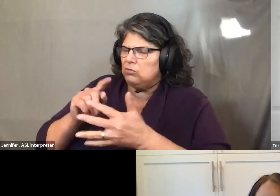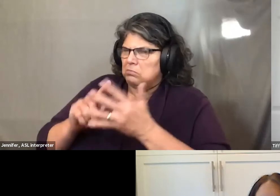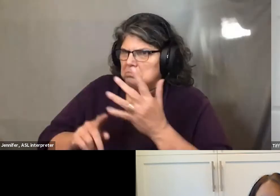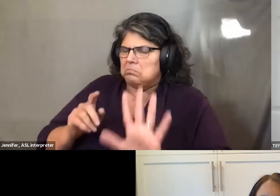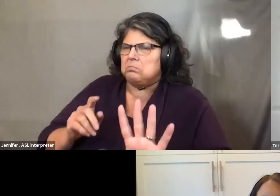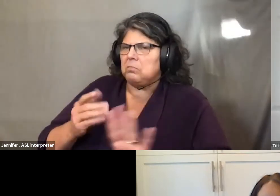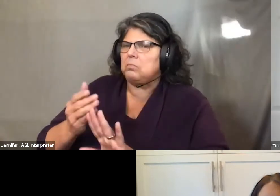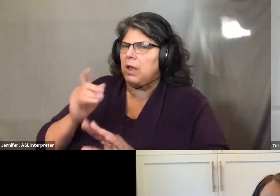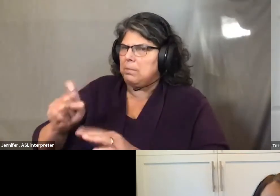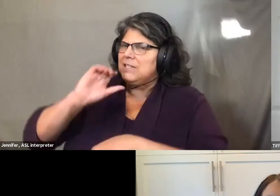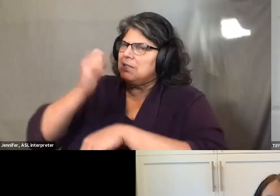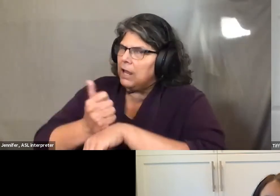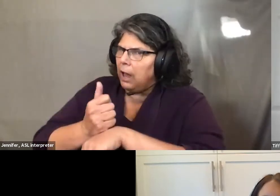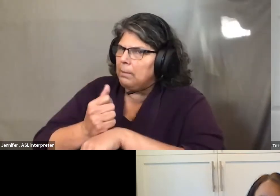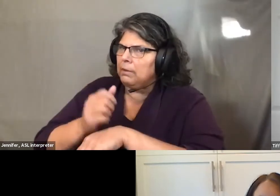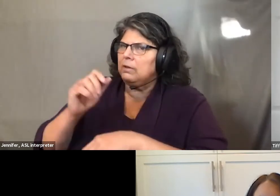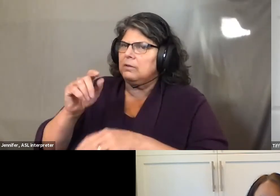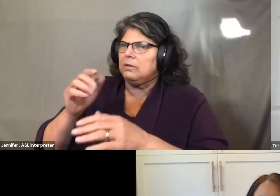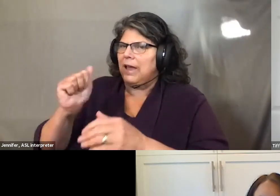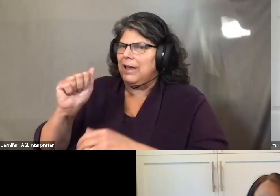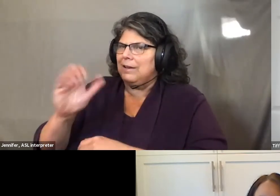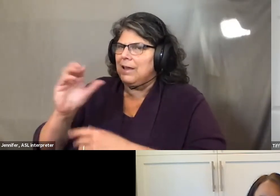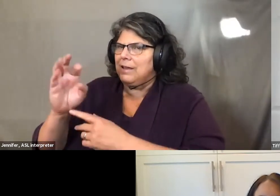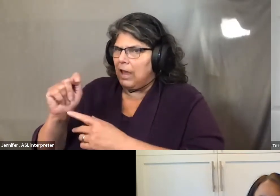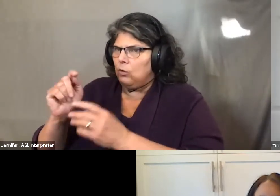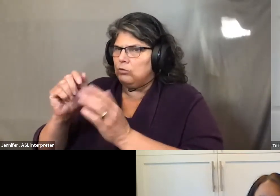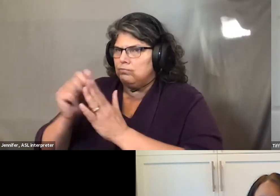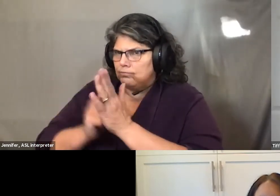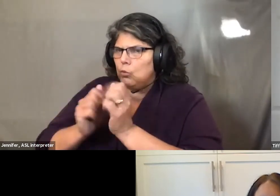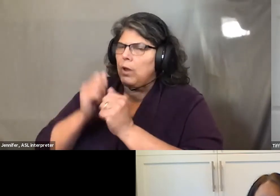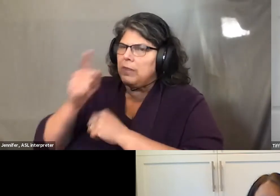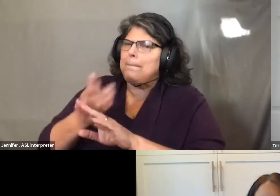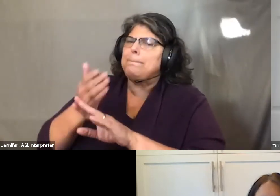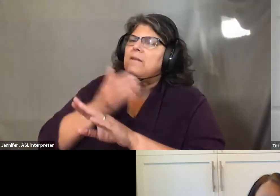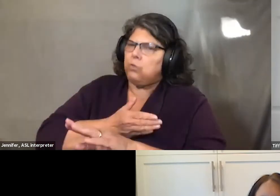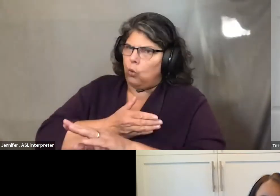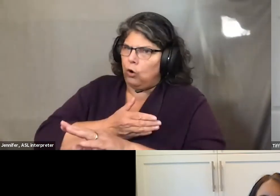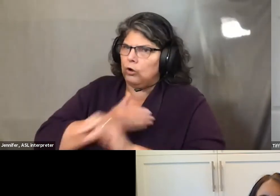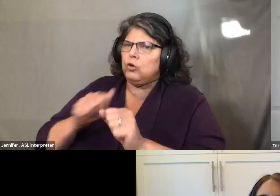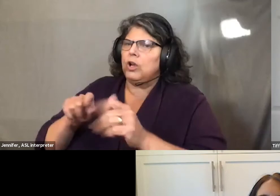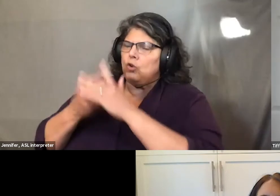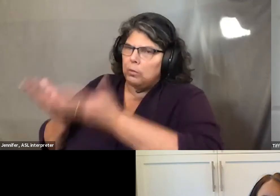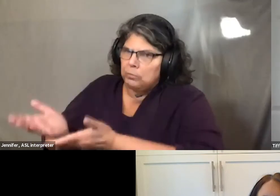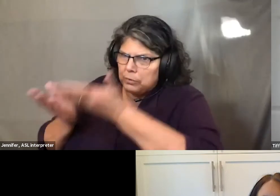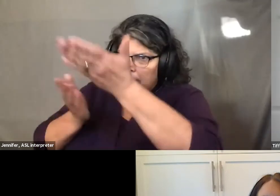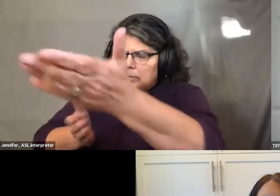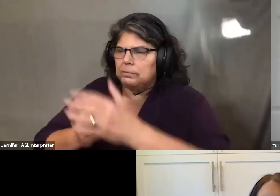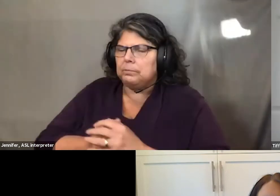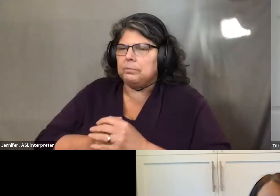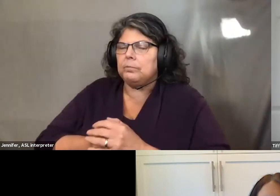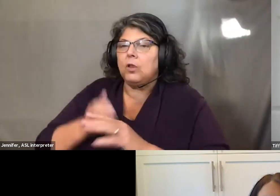beforehand. And then after the debris is removed, and then you'll have the